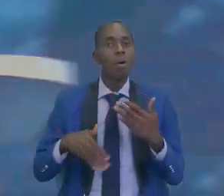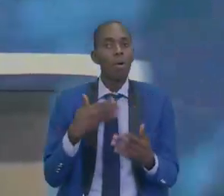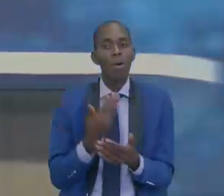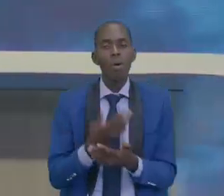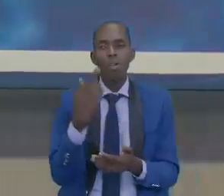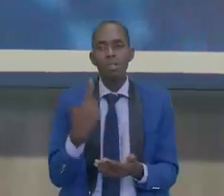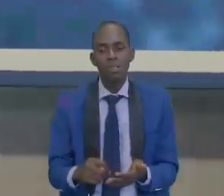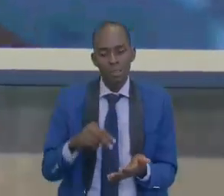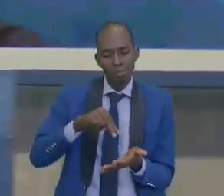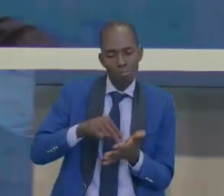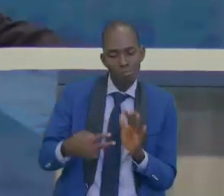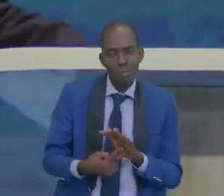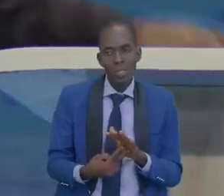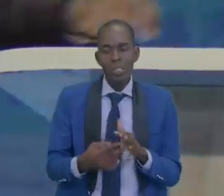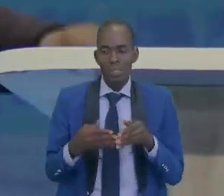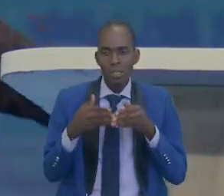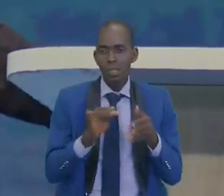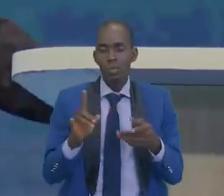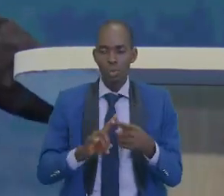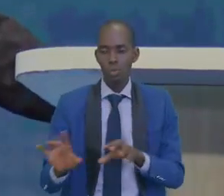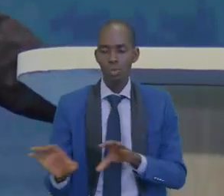of committing sin in your life,